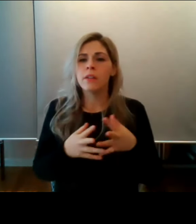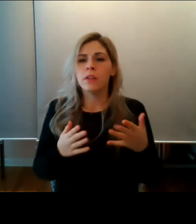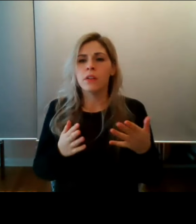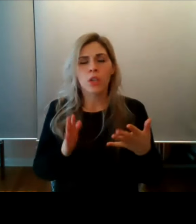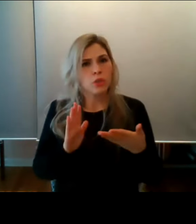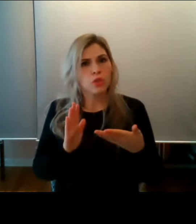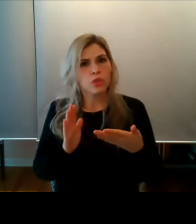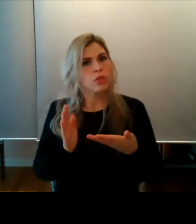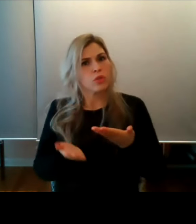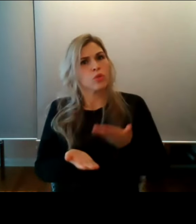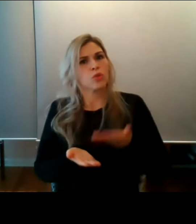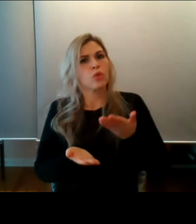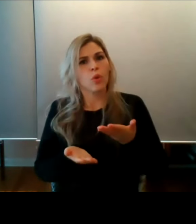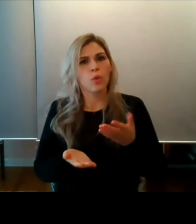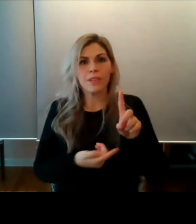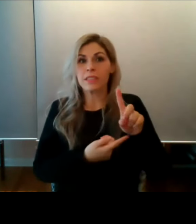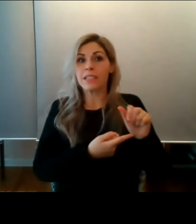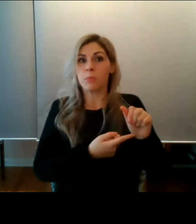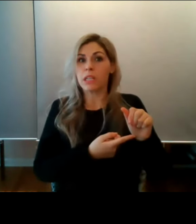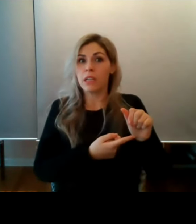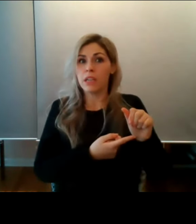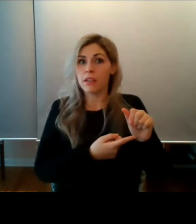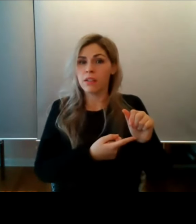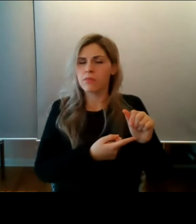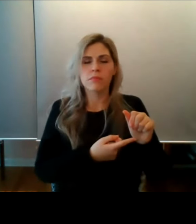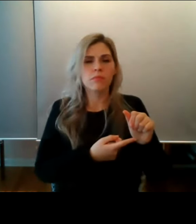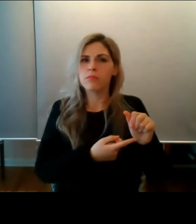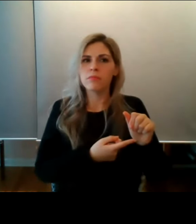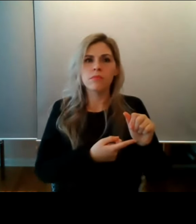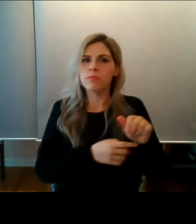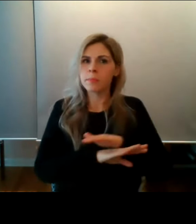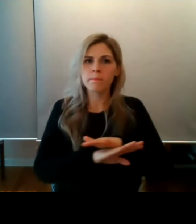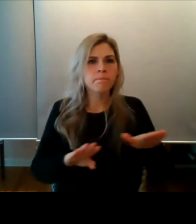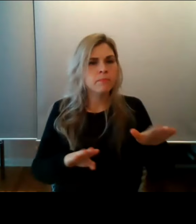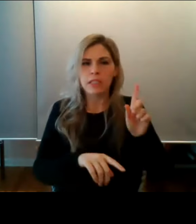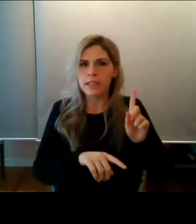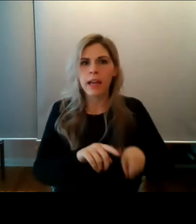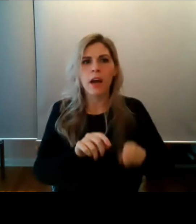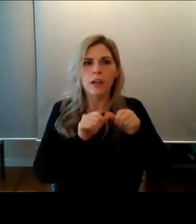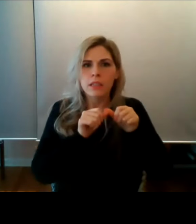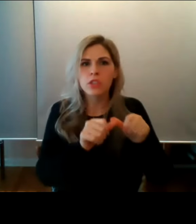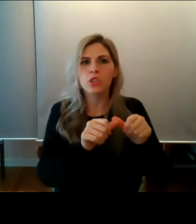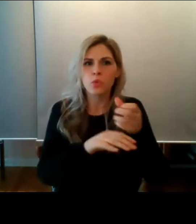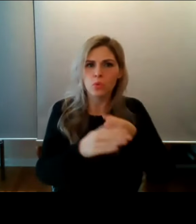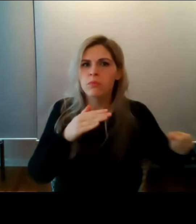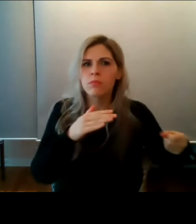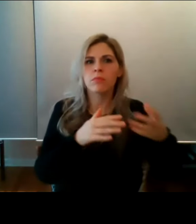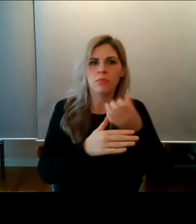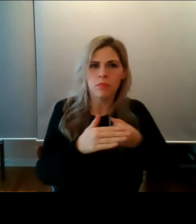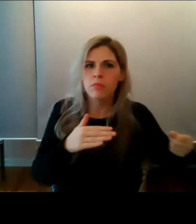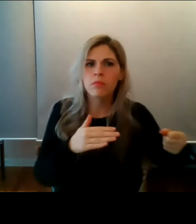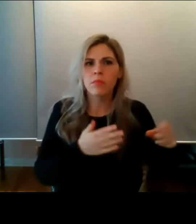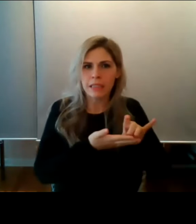show that disability should not remain trapped in the realm of liminality and exclusion